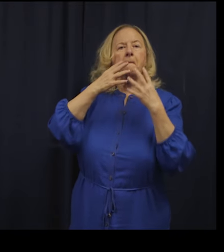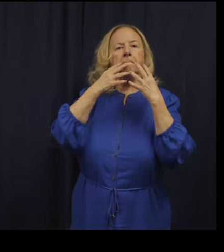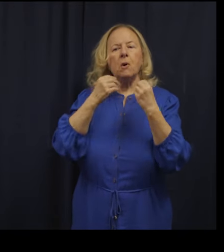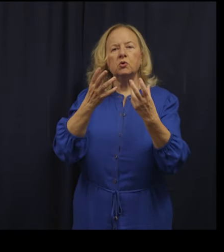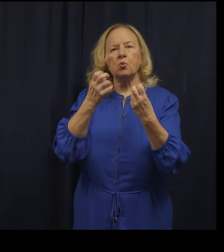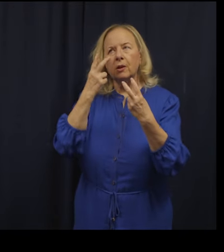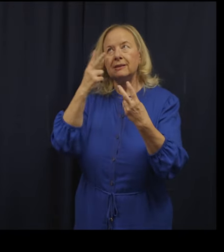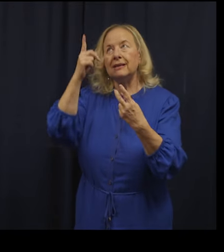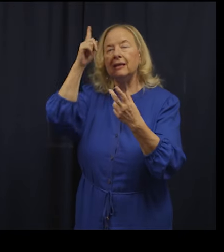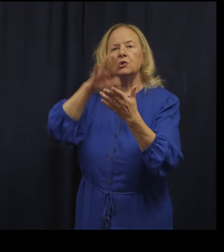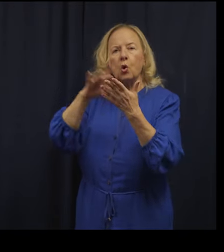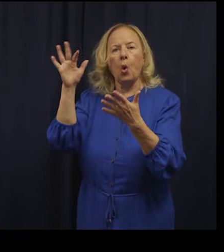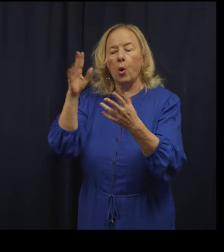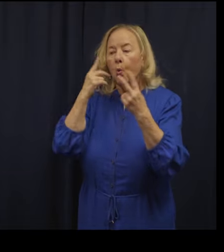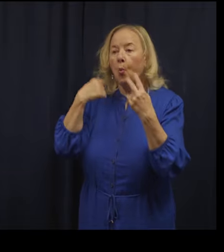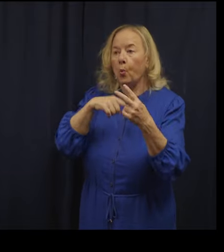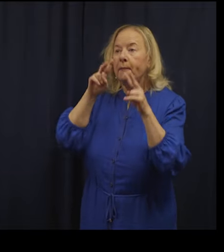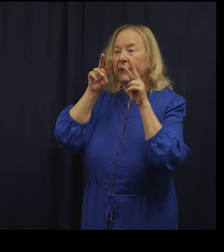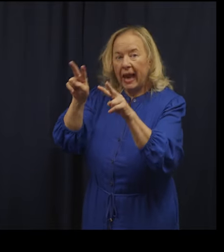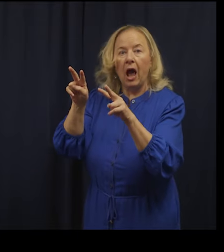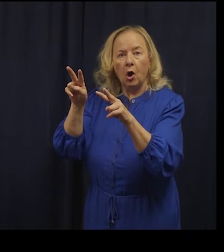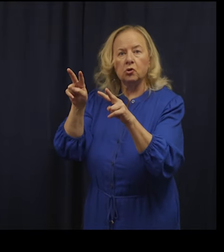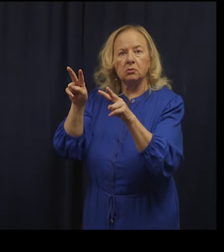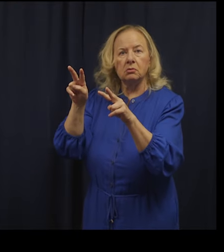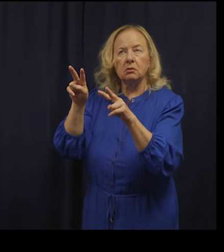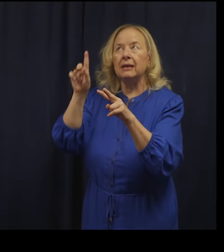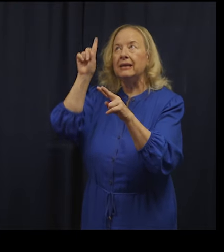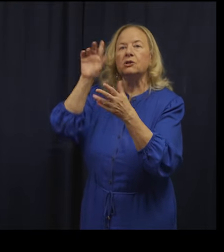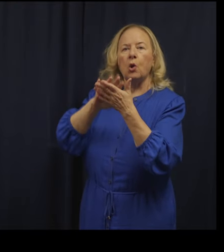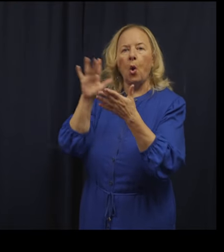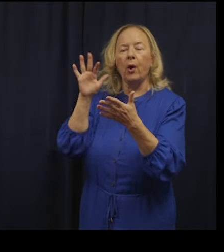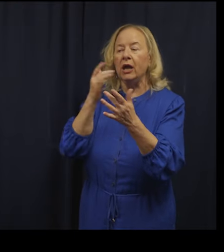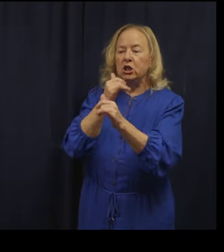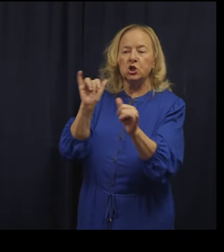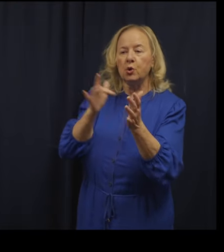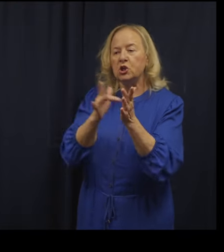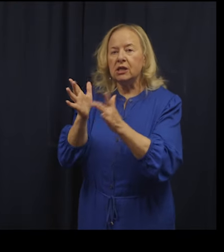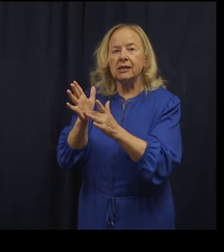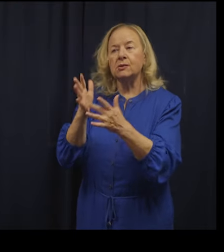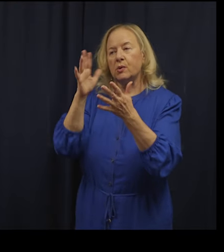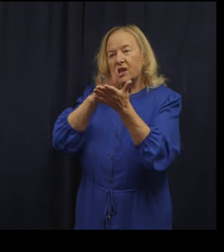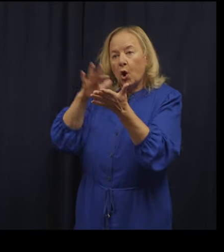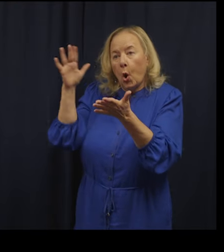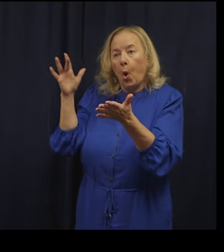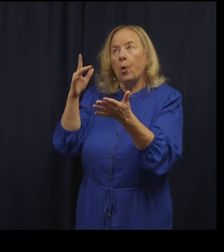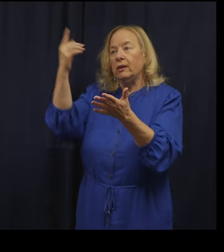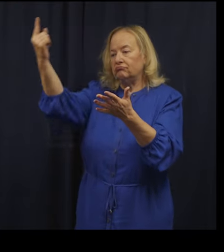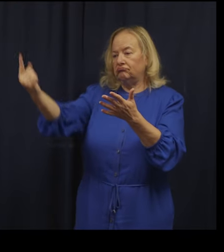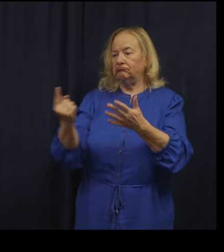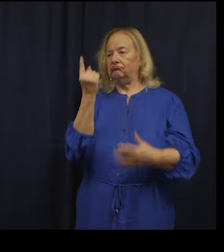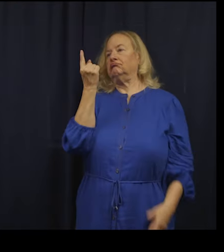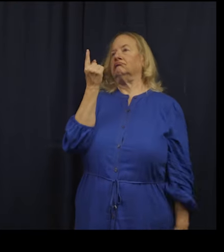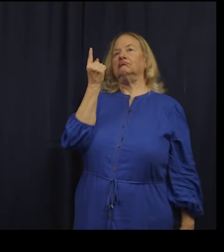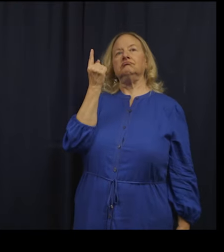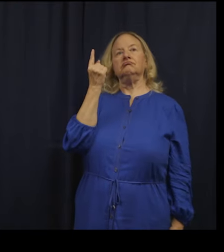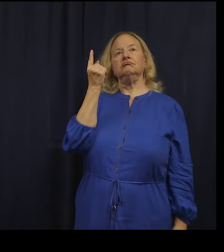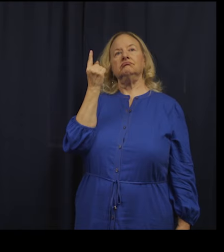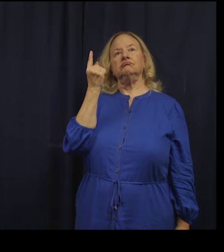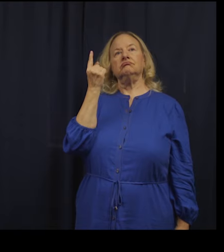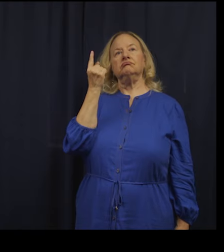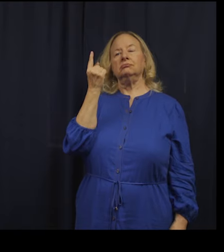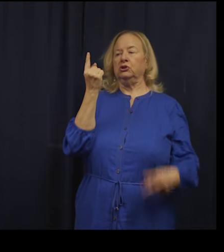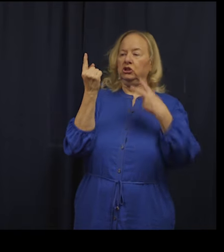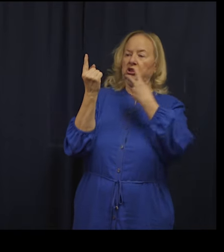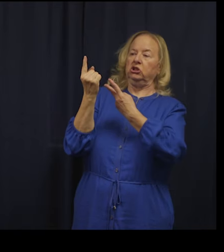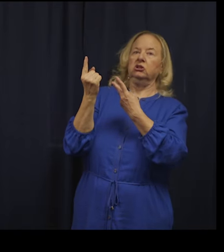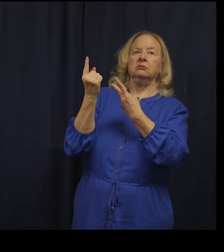wanted to see his glory, we beheld his glory. Yeshua was the glory that was manifested. And